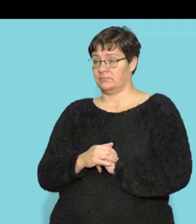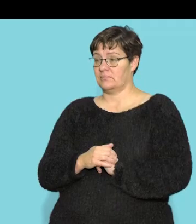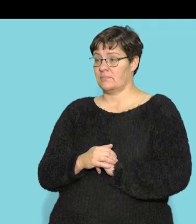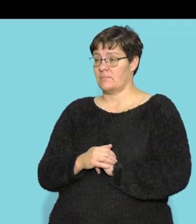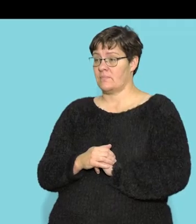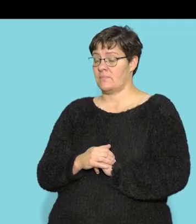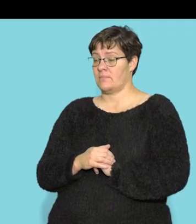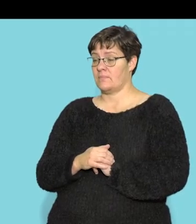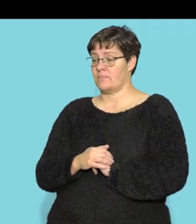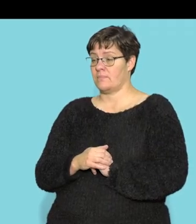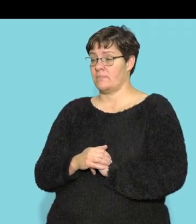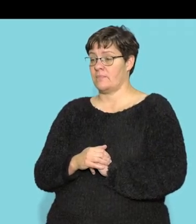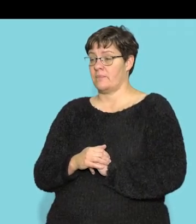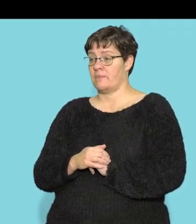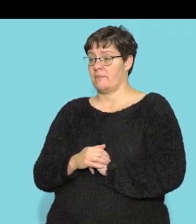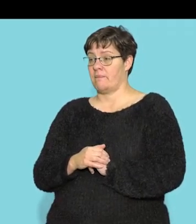right?